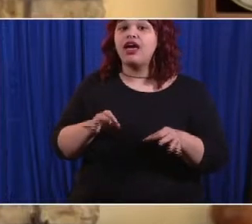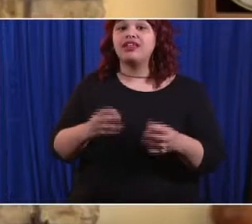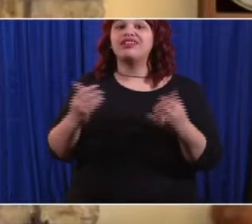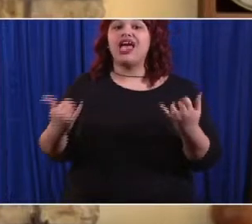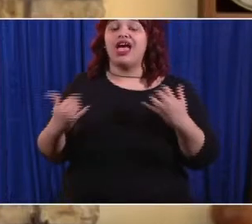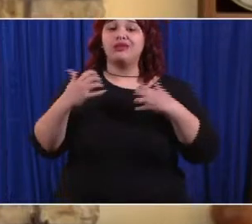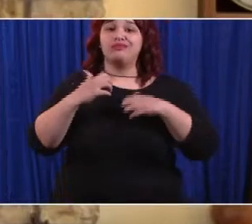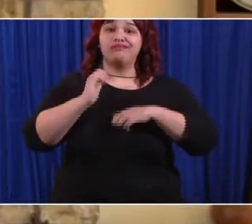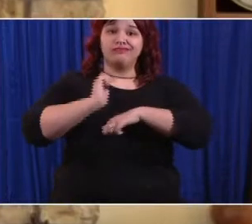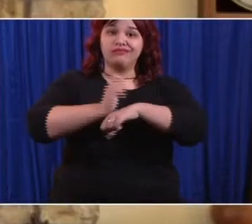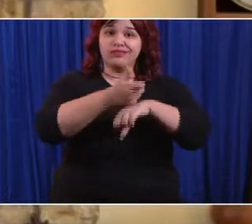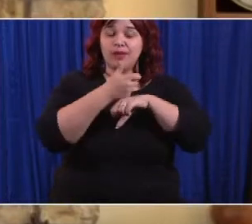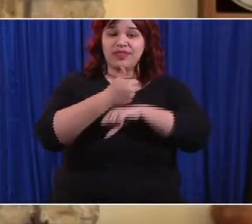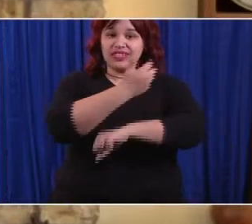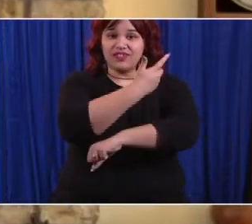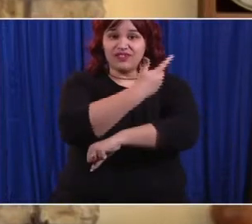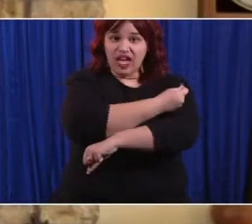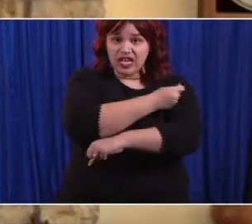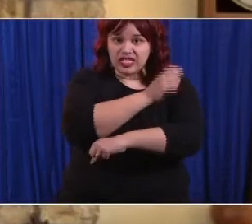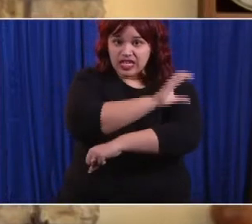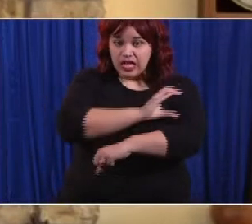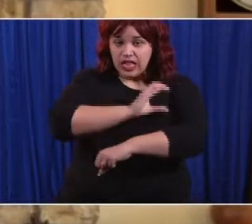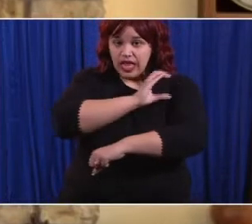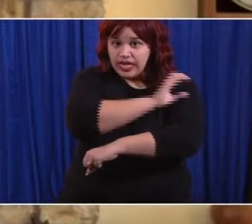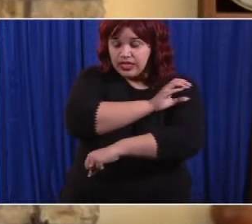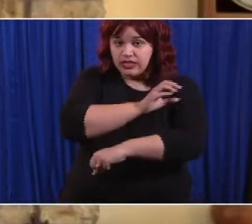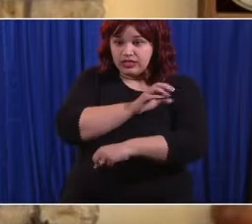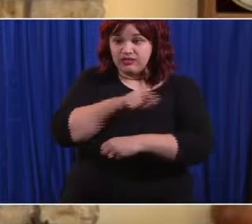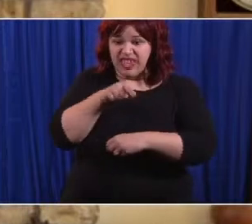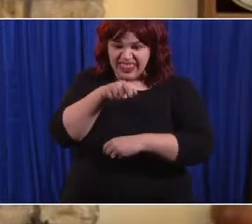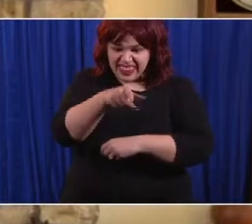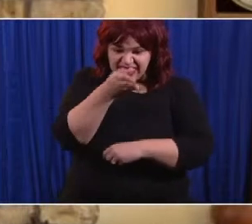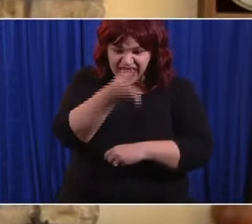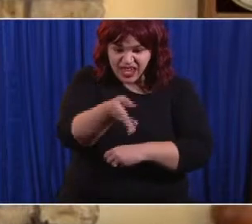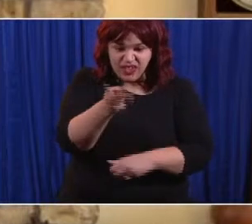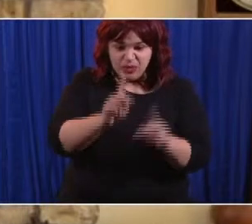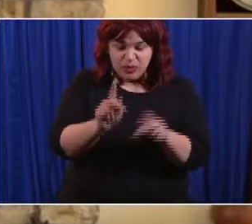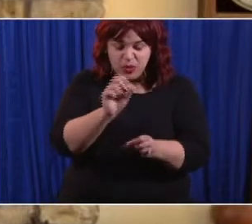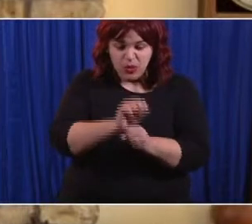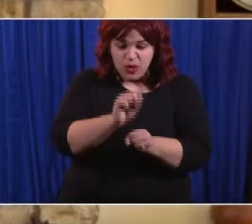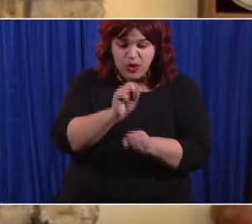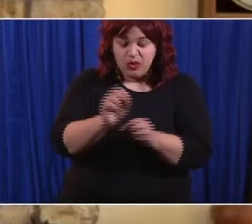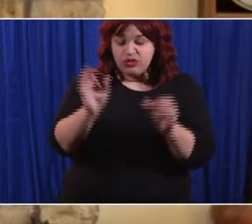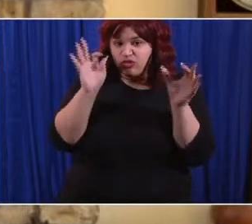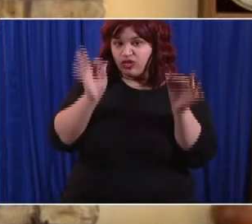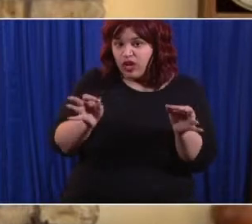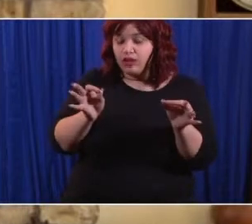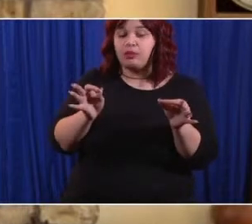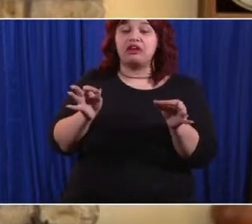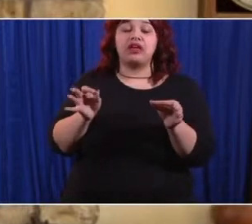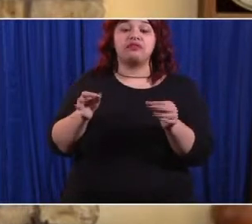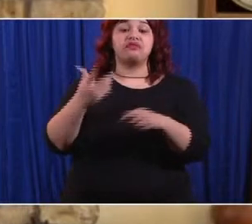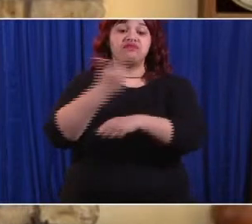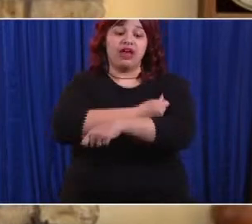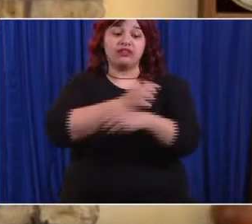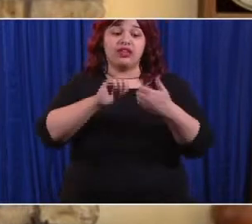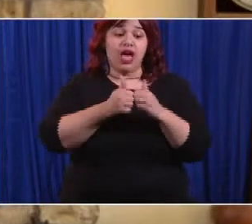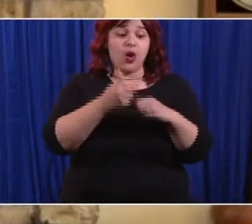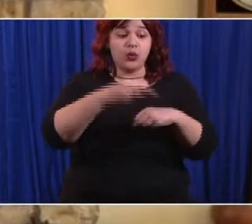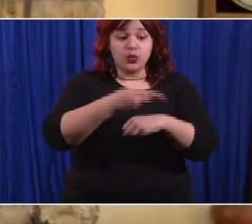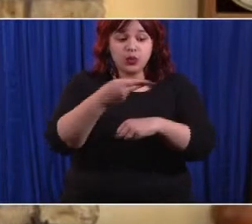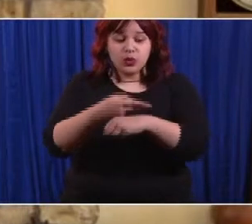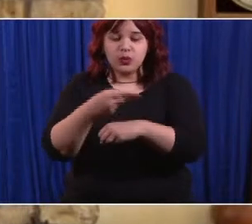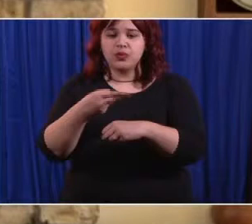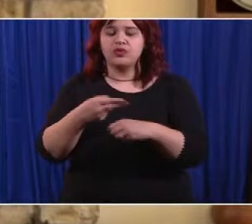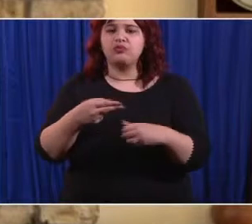they going to be the ones to decide how all three vaccines are distributed, or will there be guidance on who gets, the